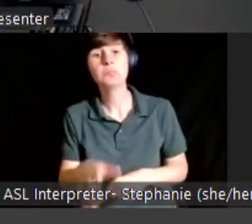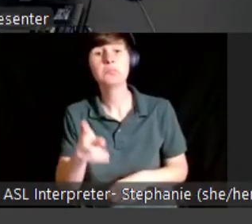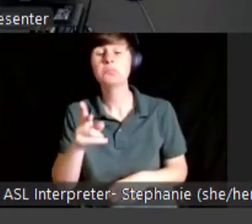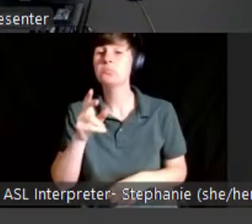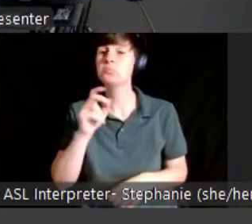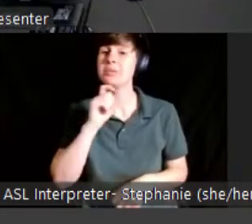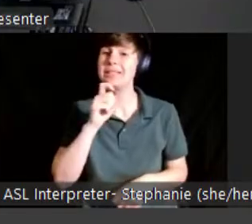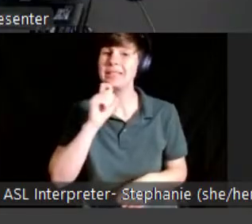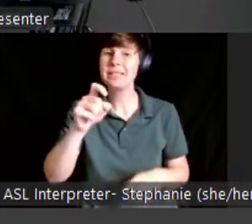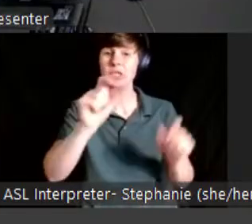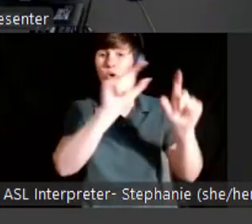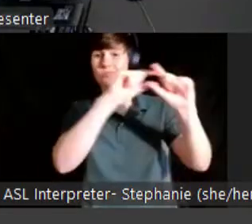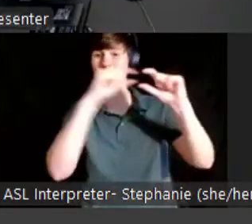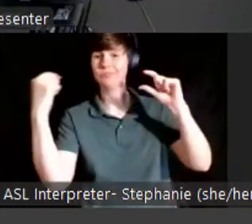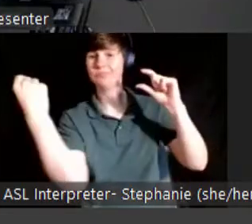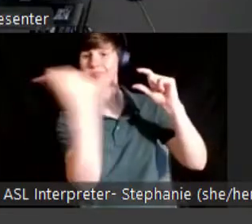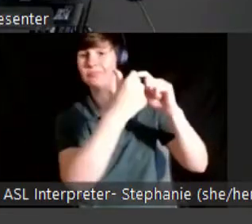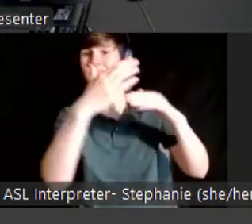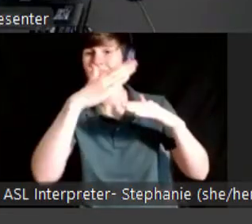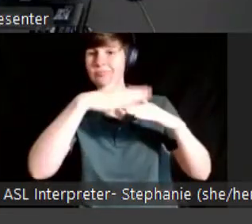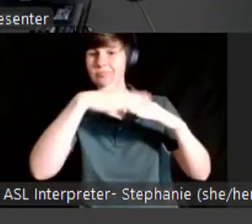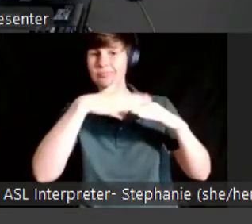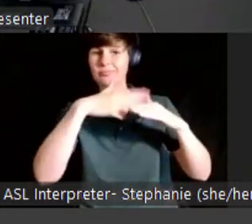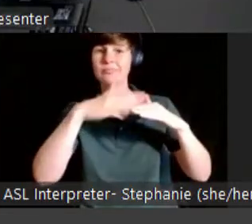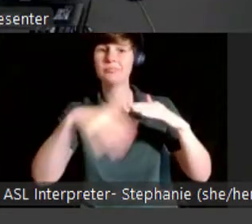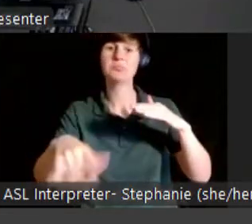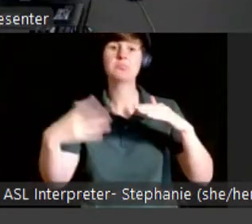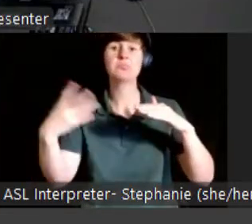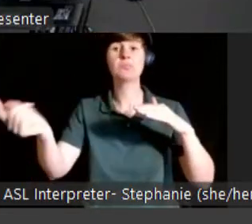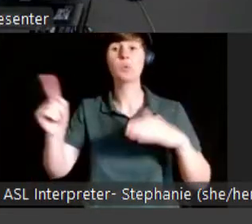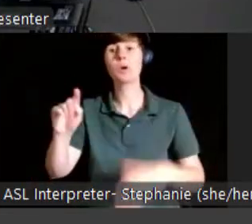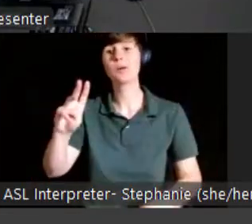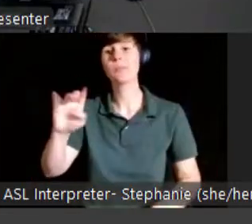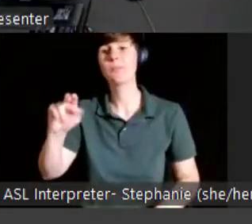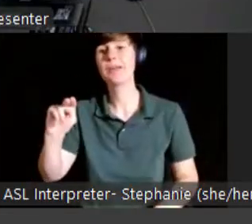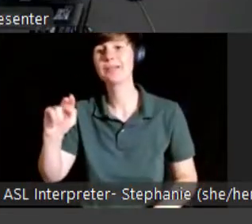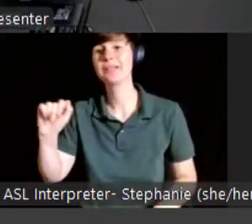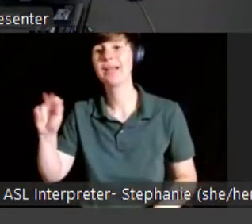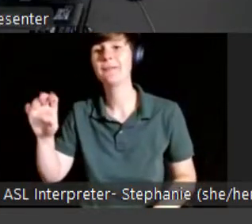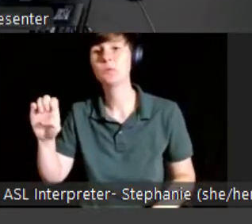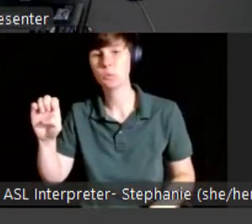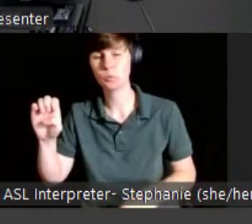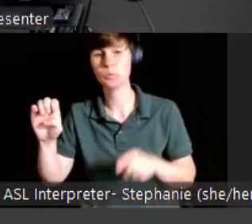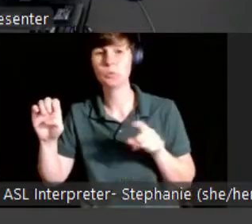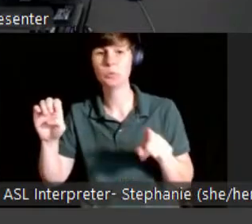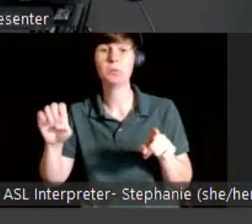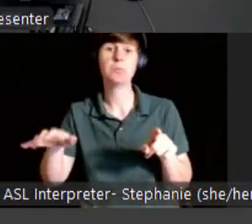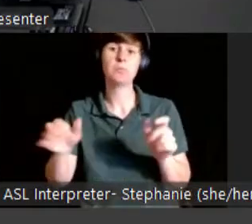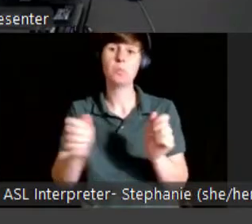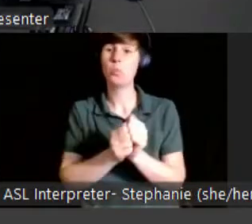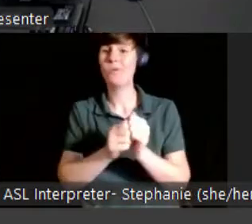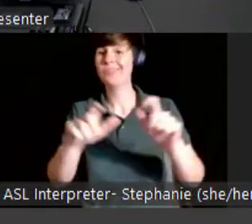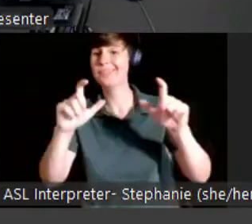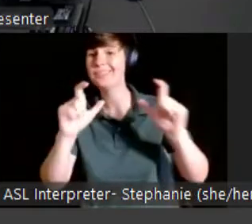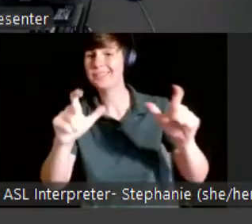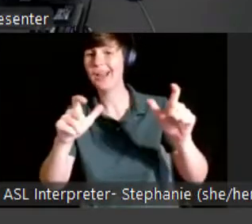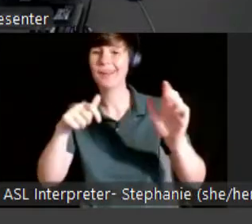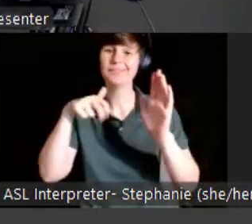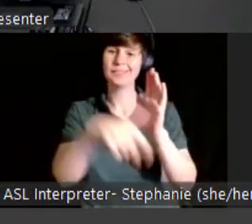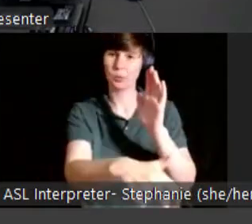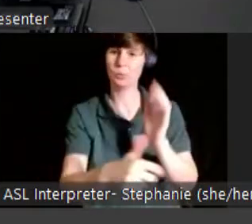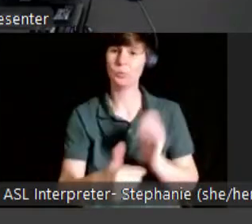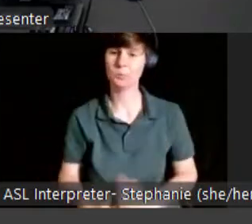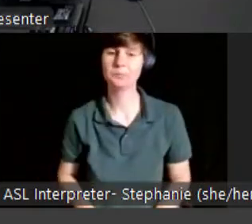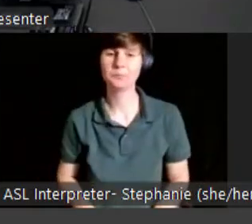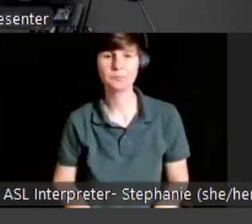an out to Mason Avenue to Austin Boulevard sign on it and a stairwell that goes down. The next photo I